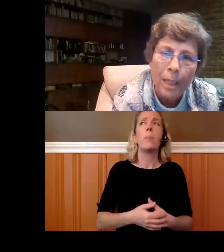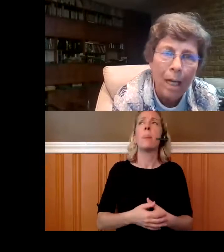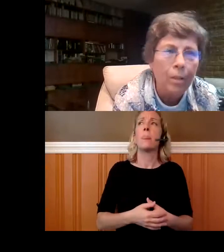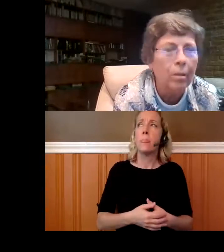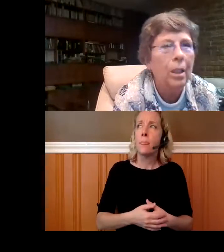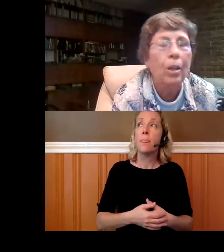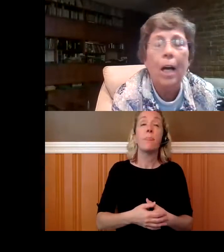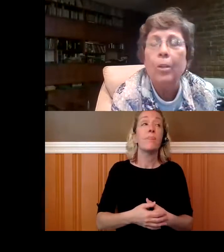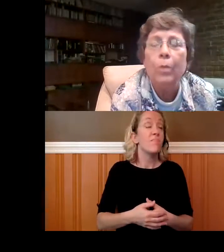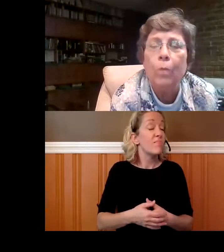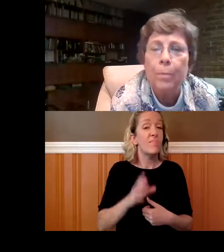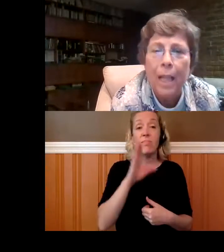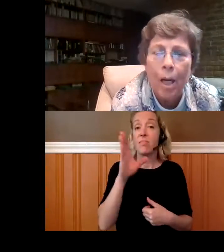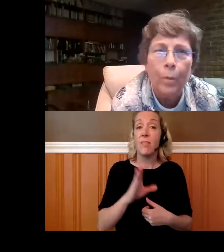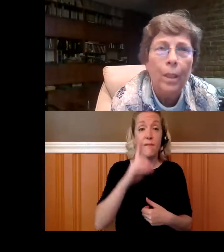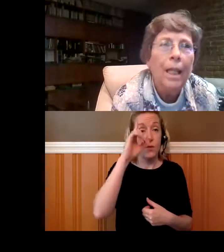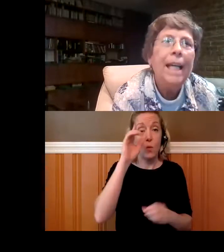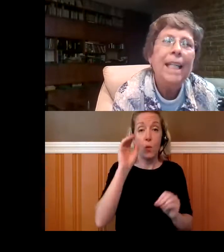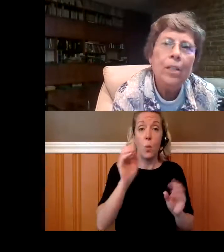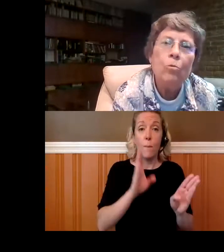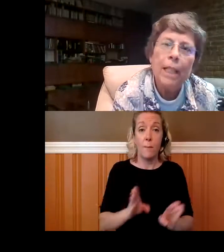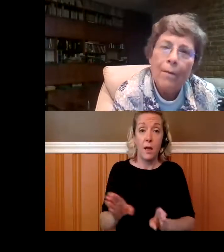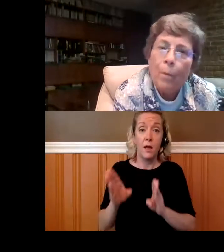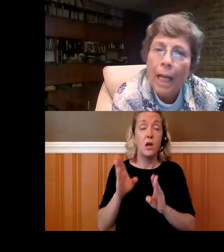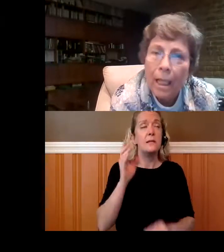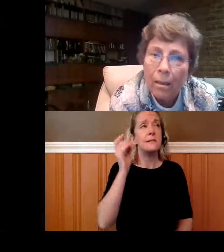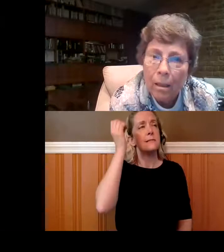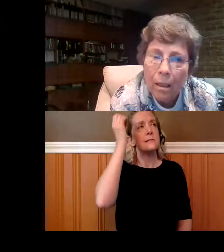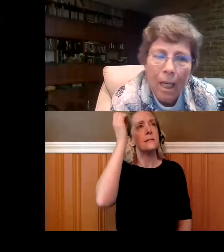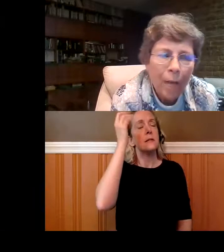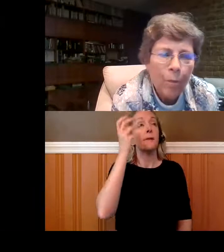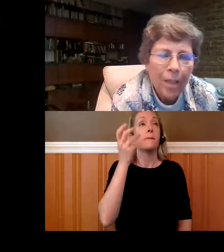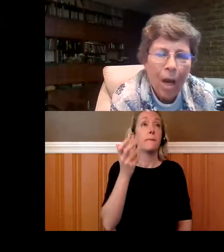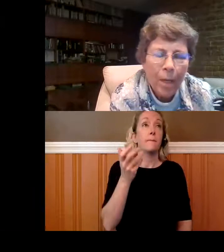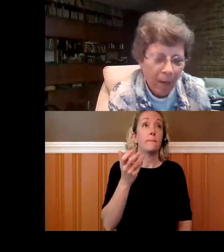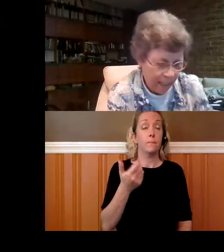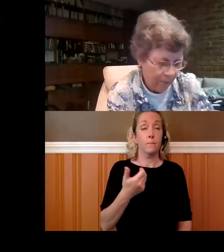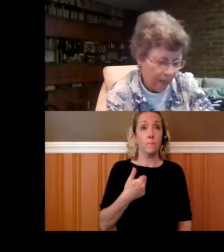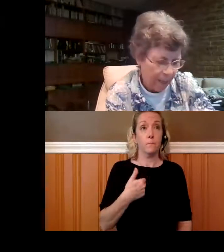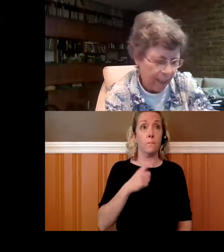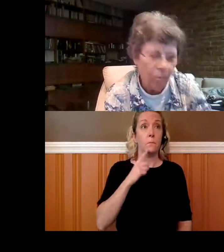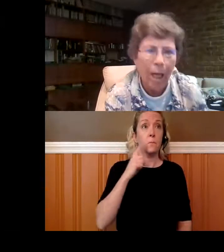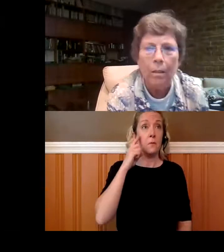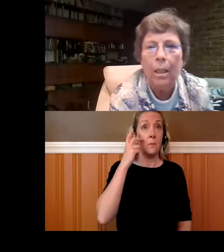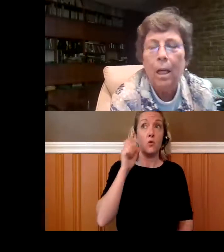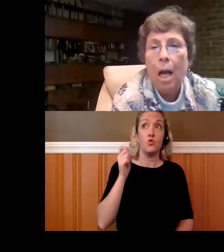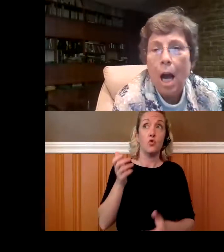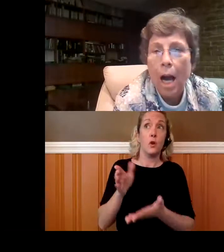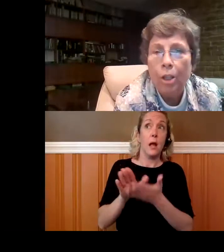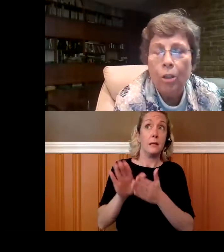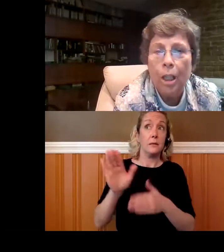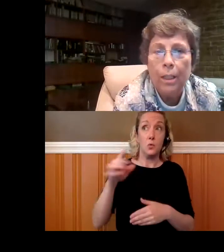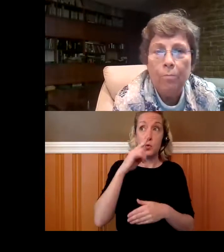have a plan. And when he thought about it, he finally said, well, I could have him guide me. I said, oh my God,